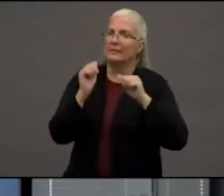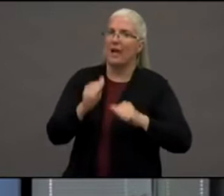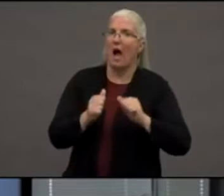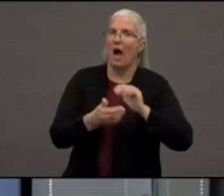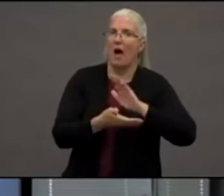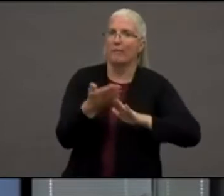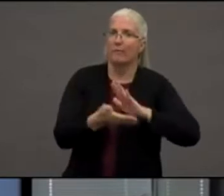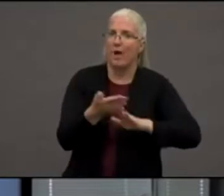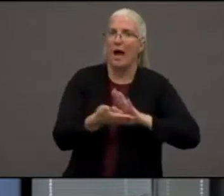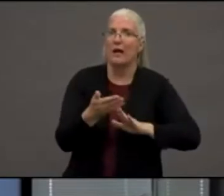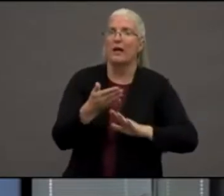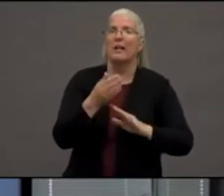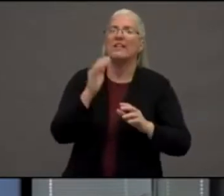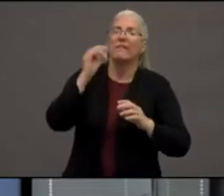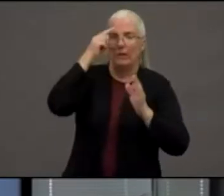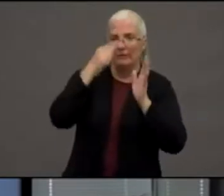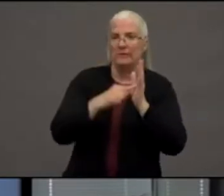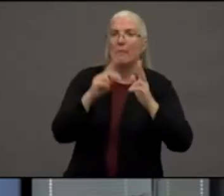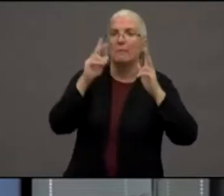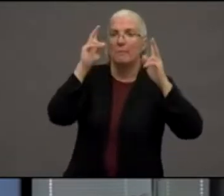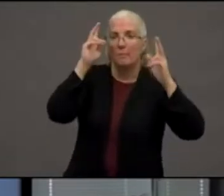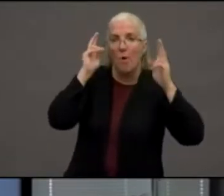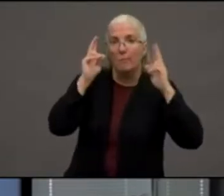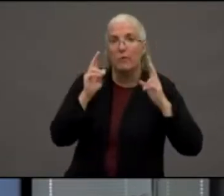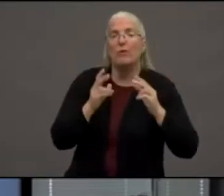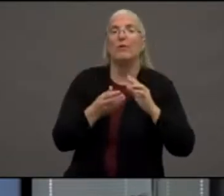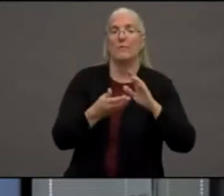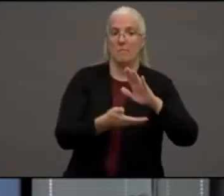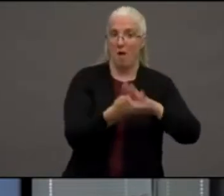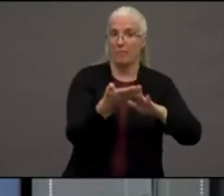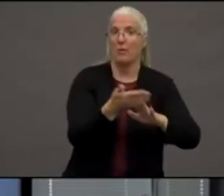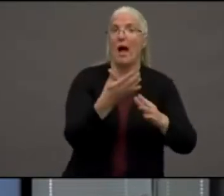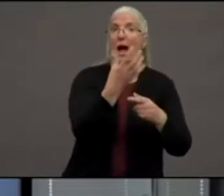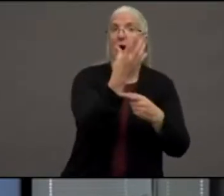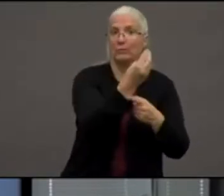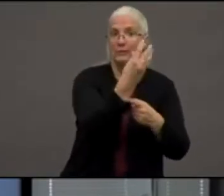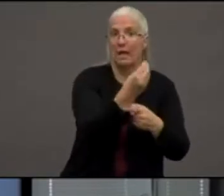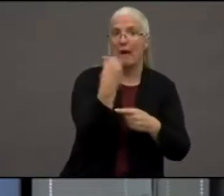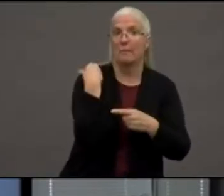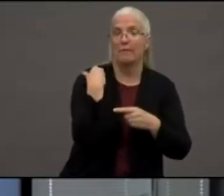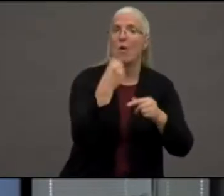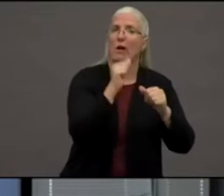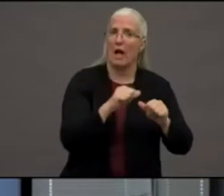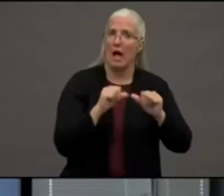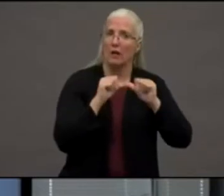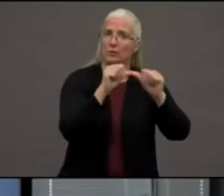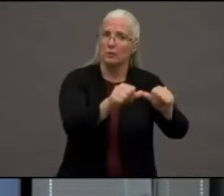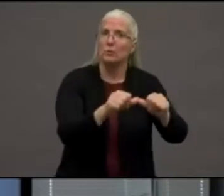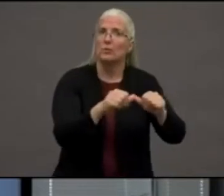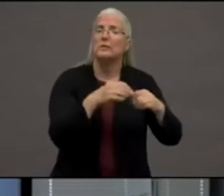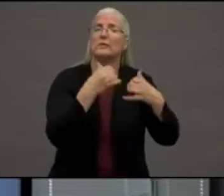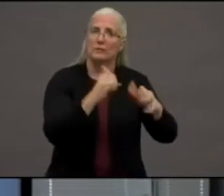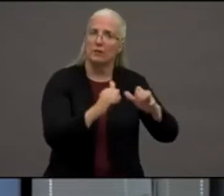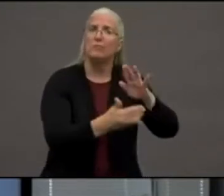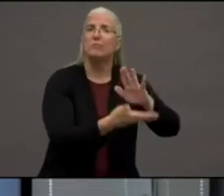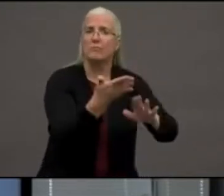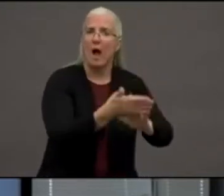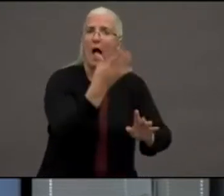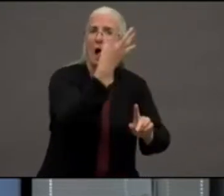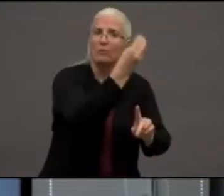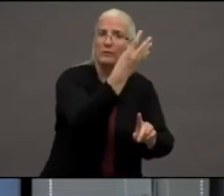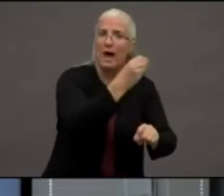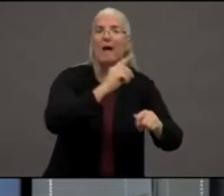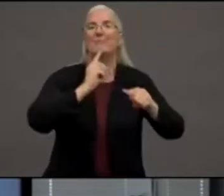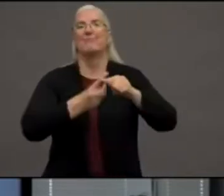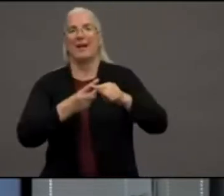They were operating outdoors before. Can they continue to operate outdoors and